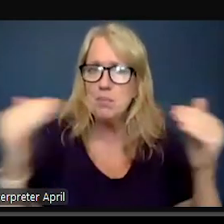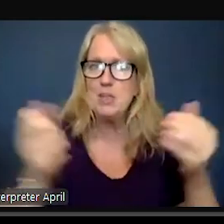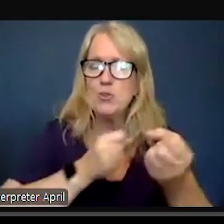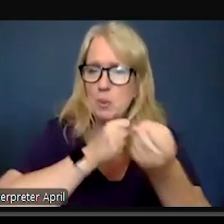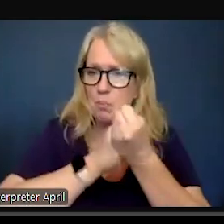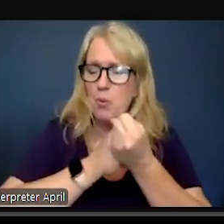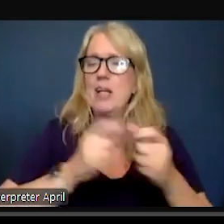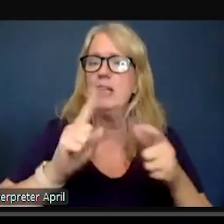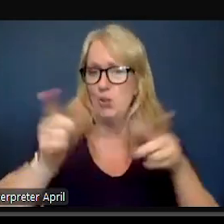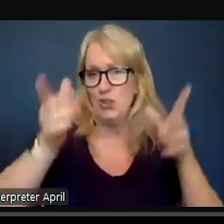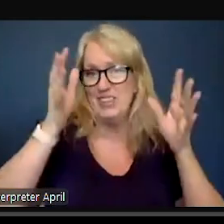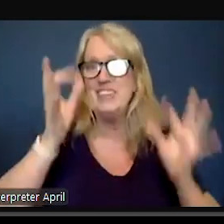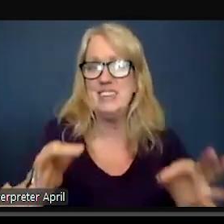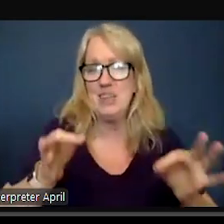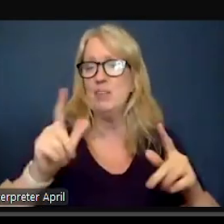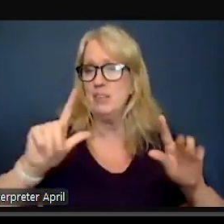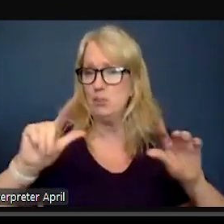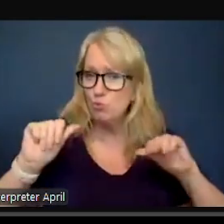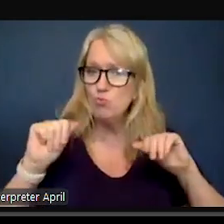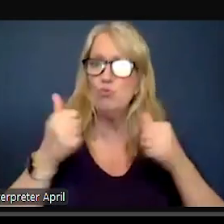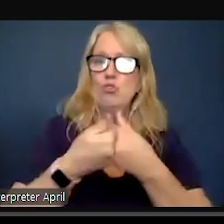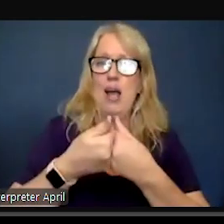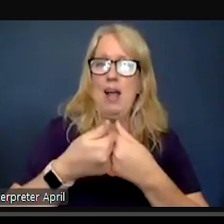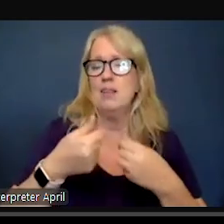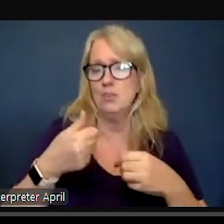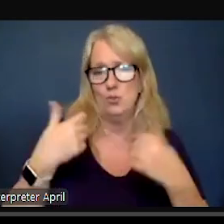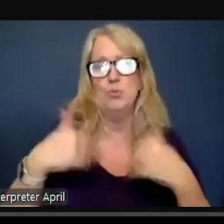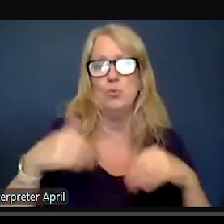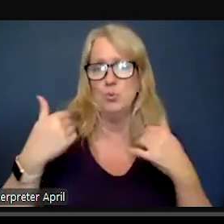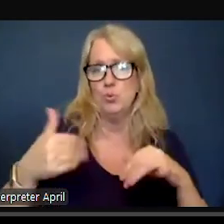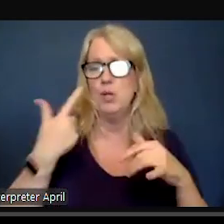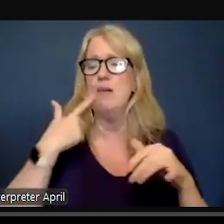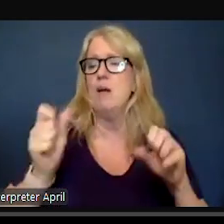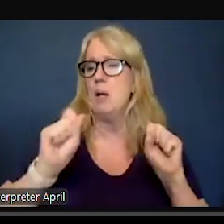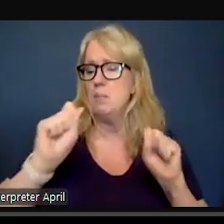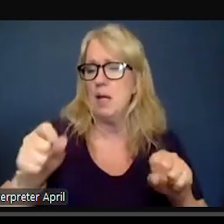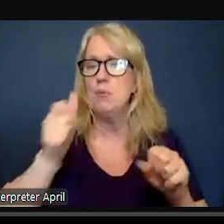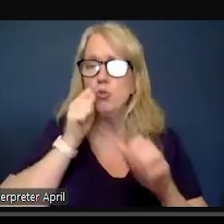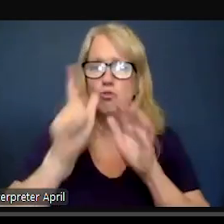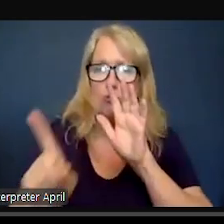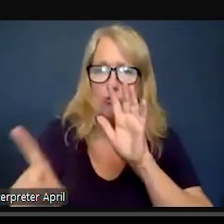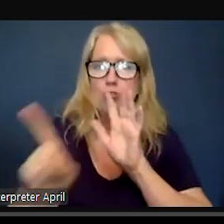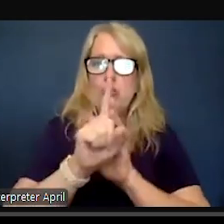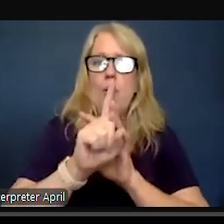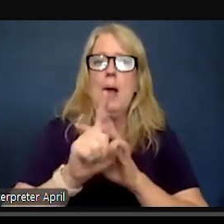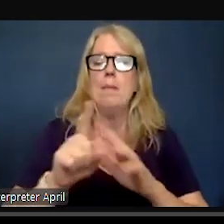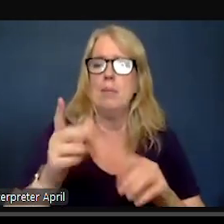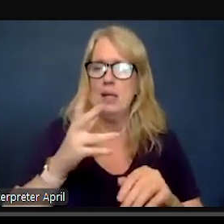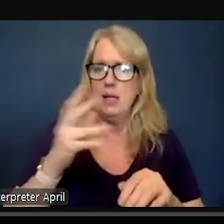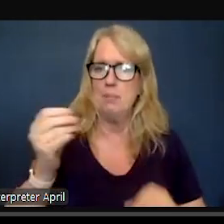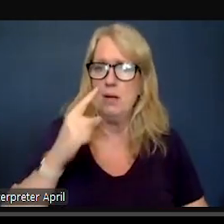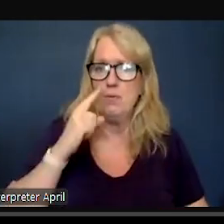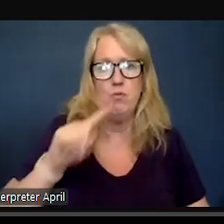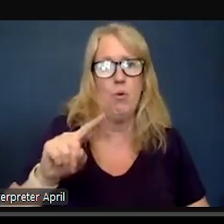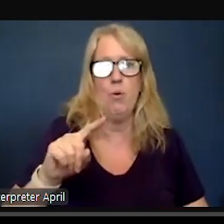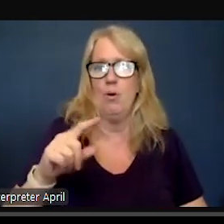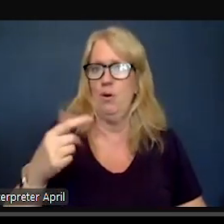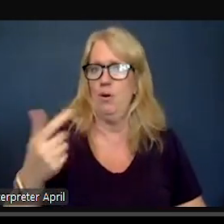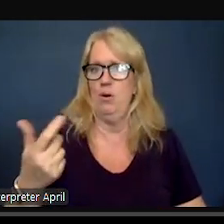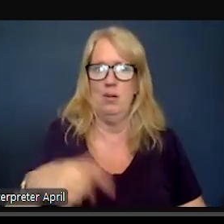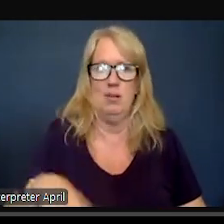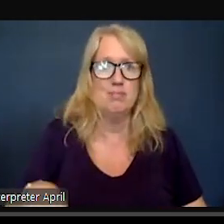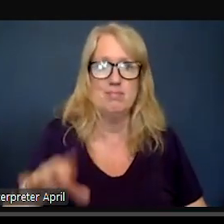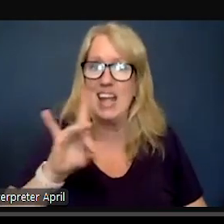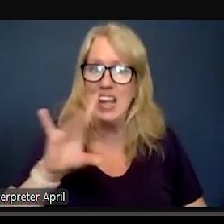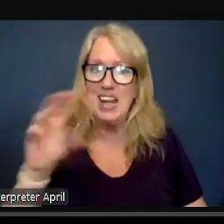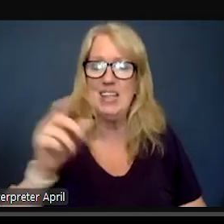it is definitely a challenge, consistently being able to show up for 80